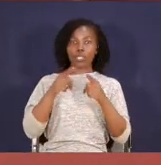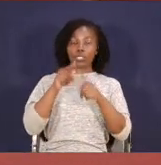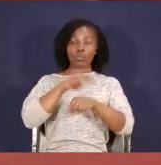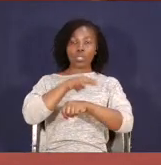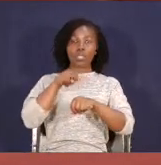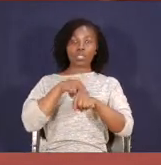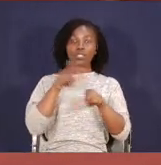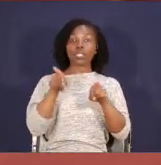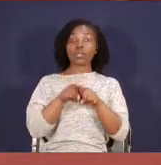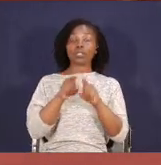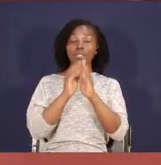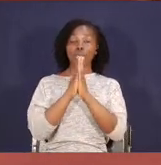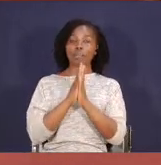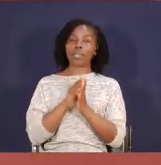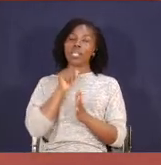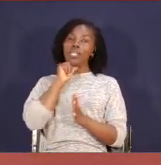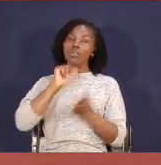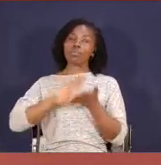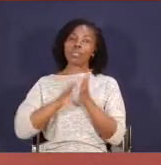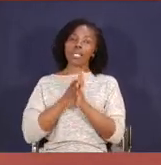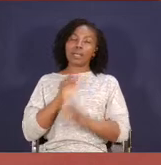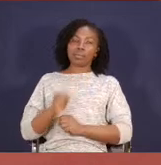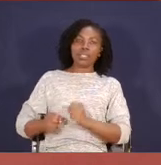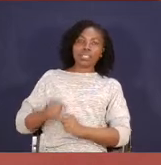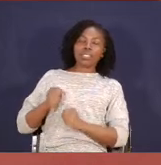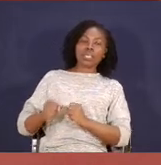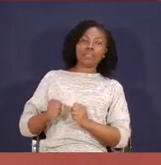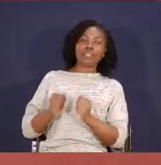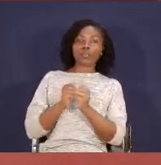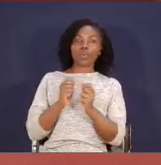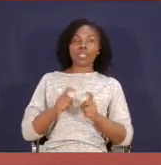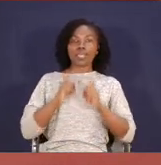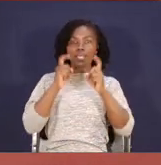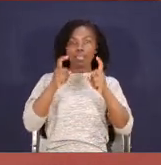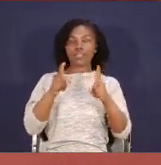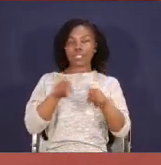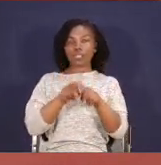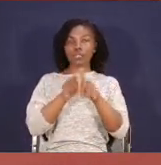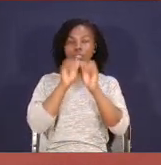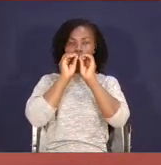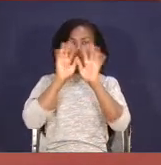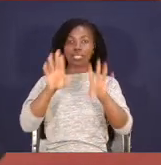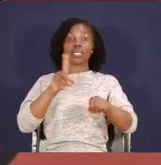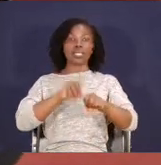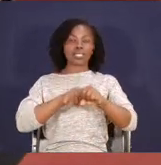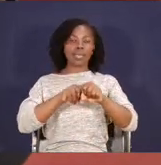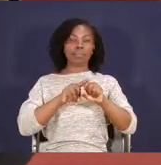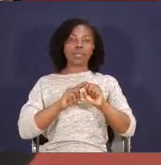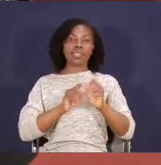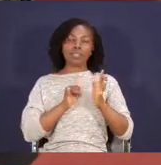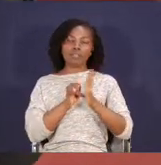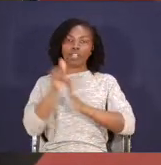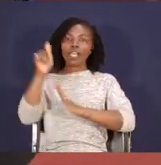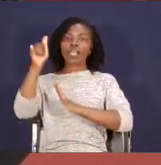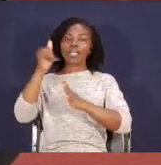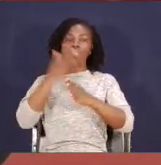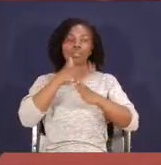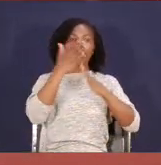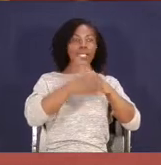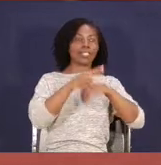pray, let them not be selfish with the gift and the blessing. When they get to those nations,